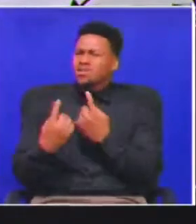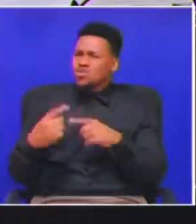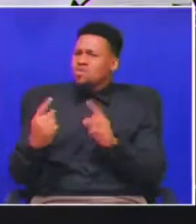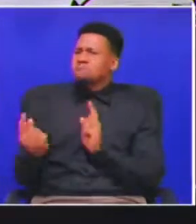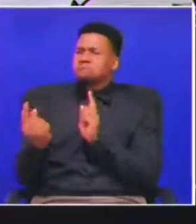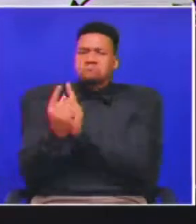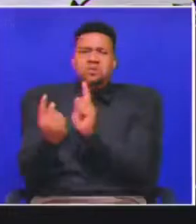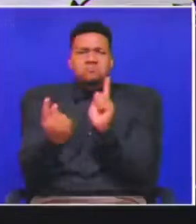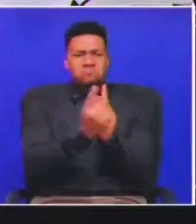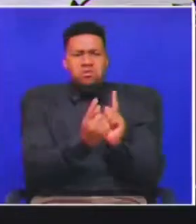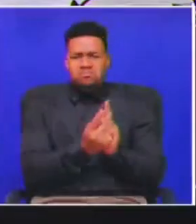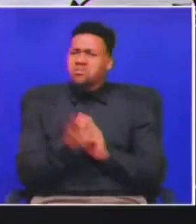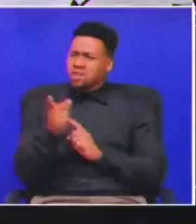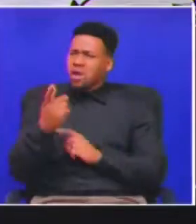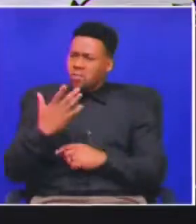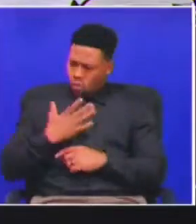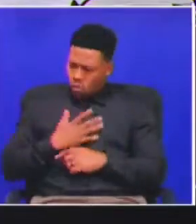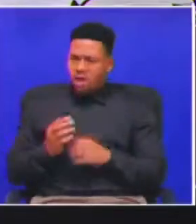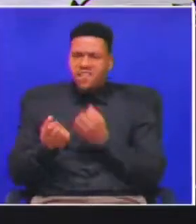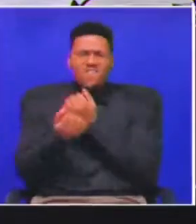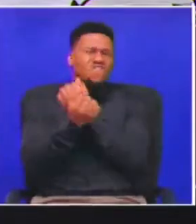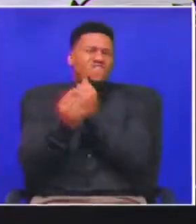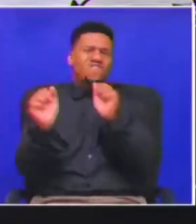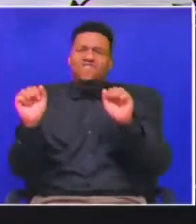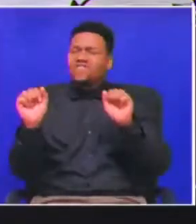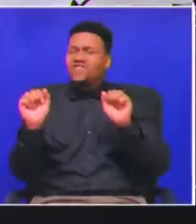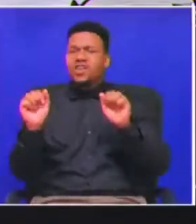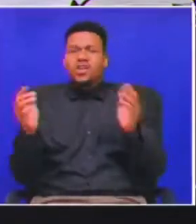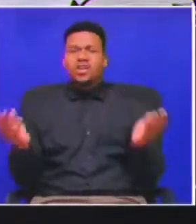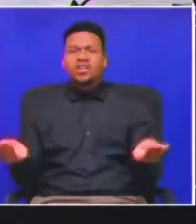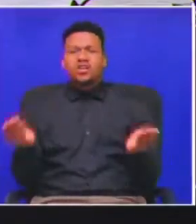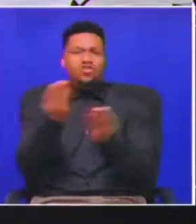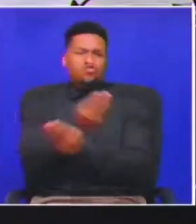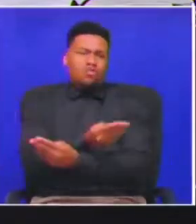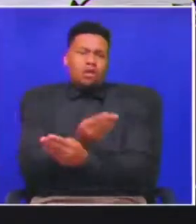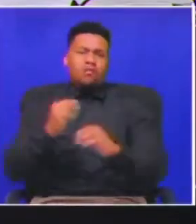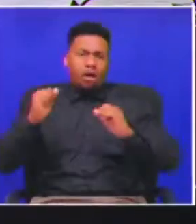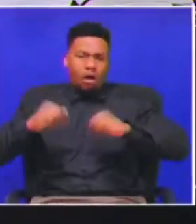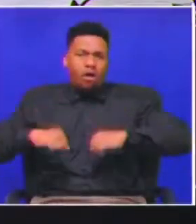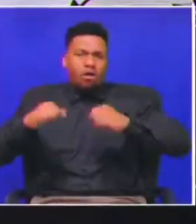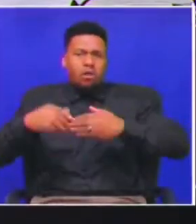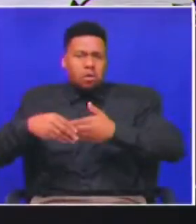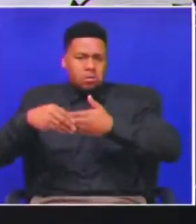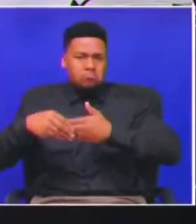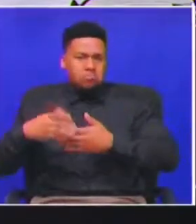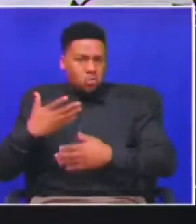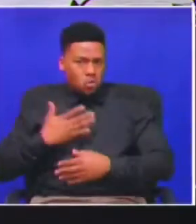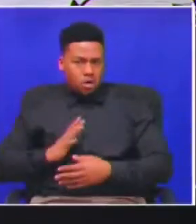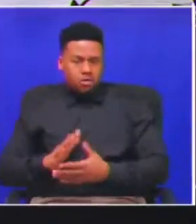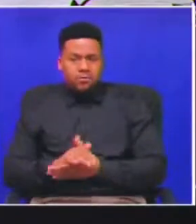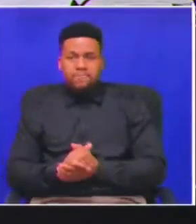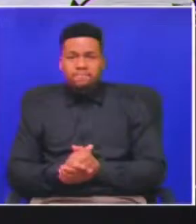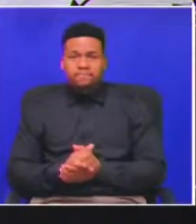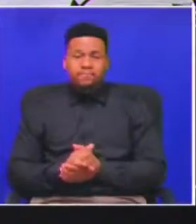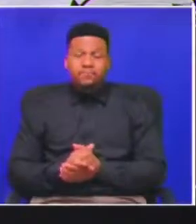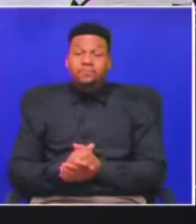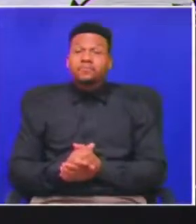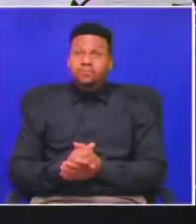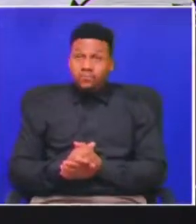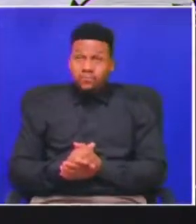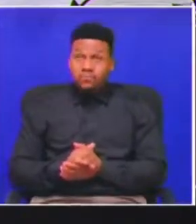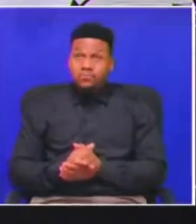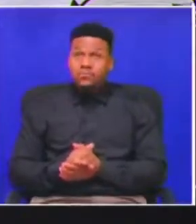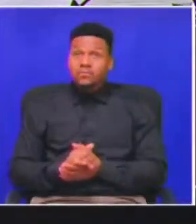us so that we can trade effectively with them. And this they put forward as a response